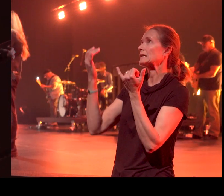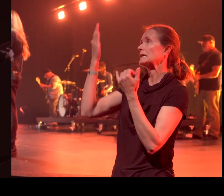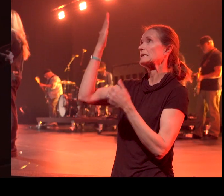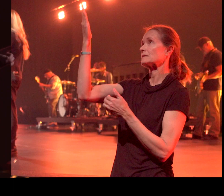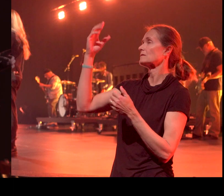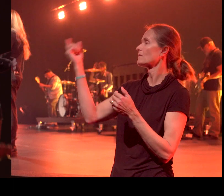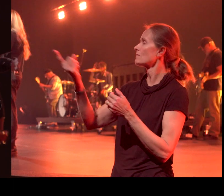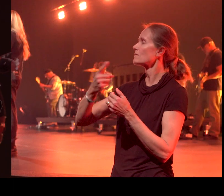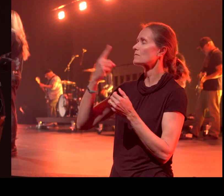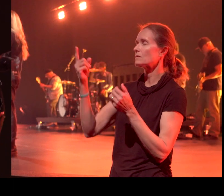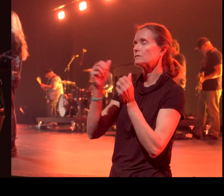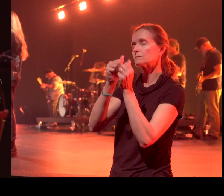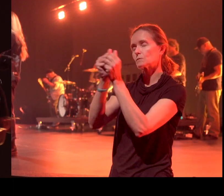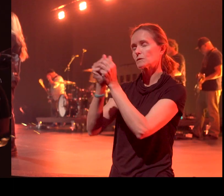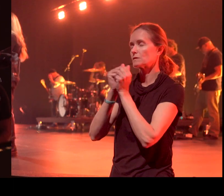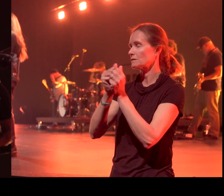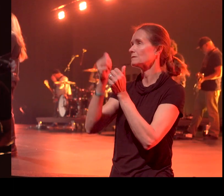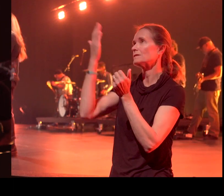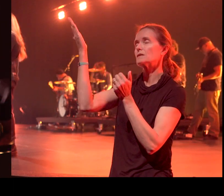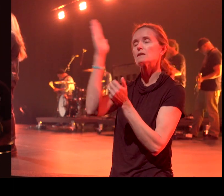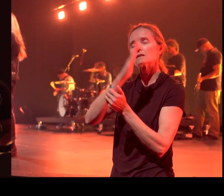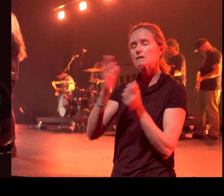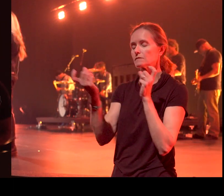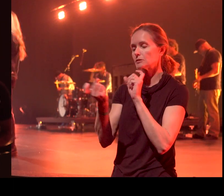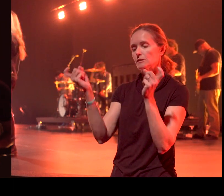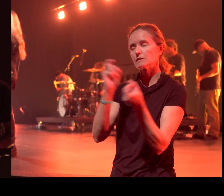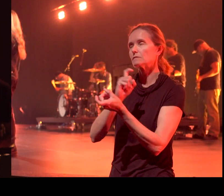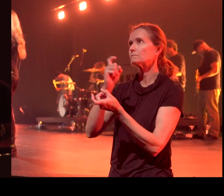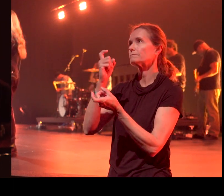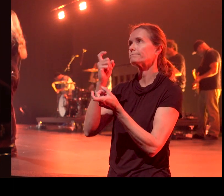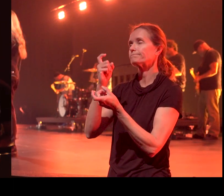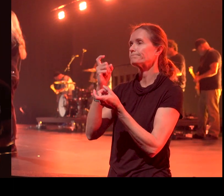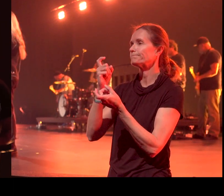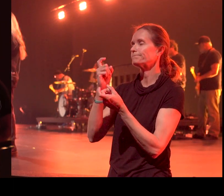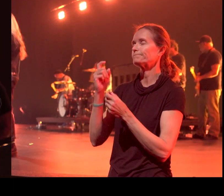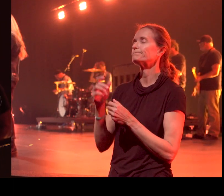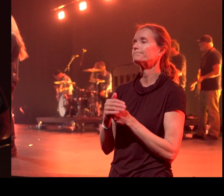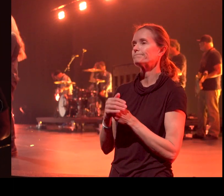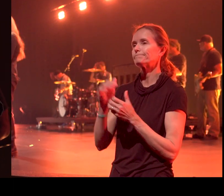He is with us now, and he will never change and continue to be with